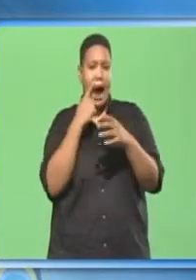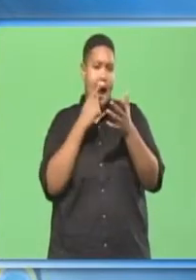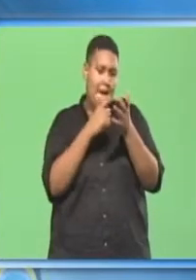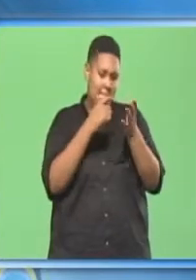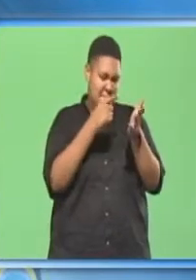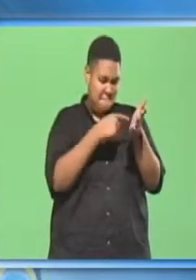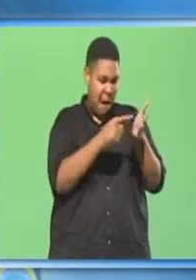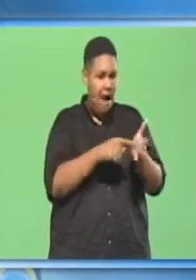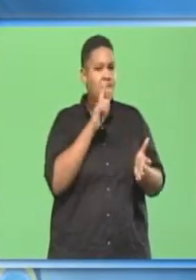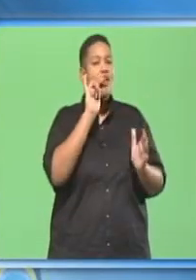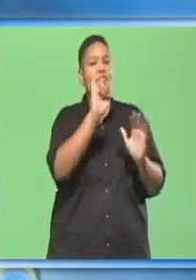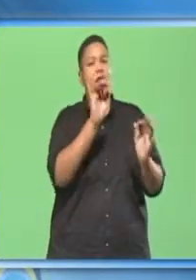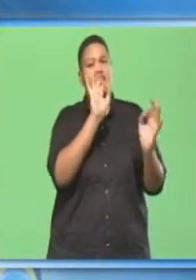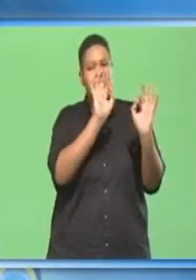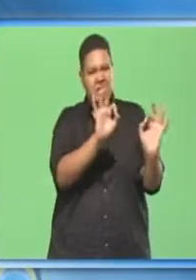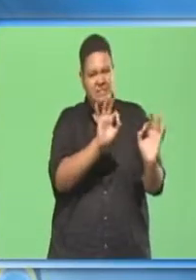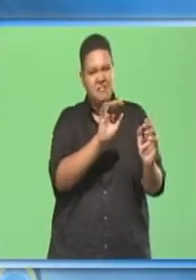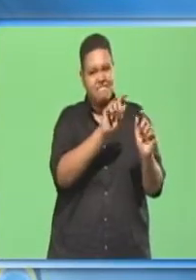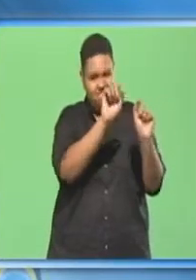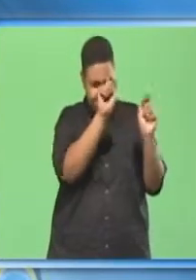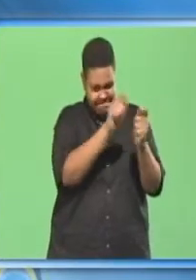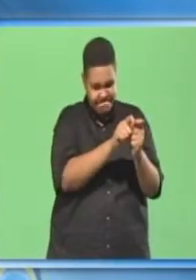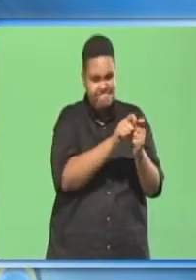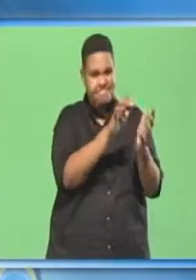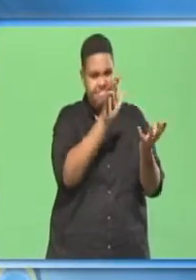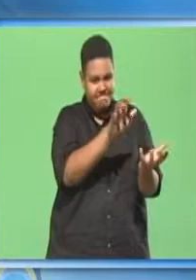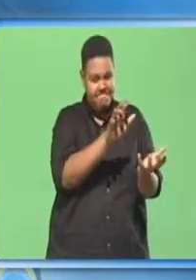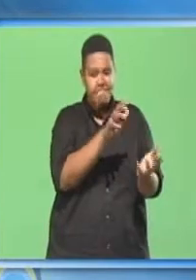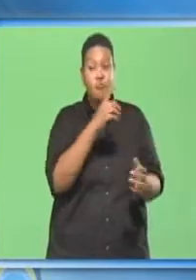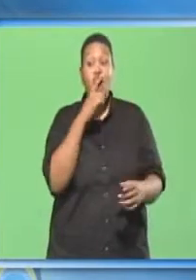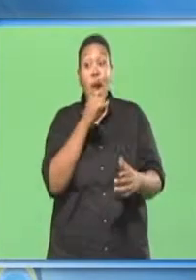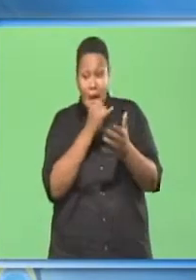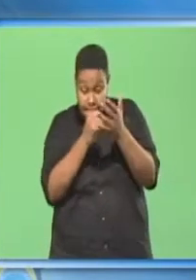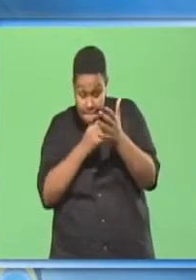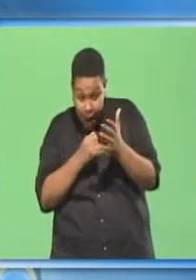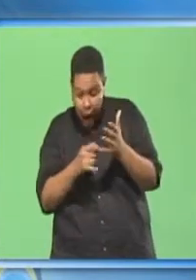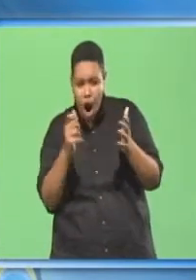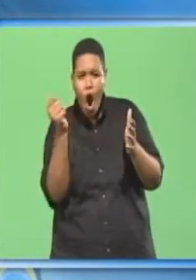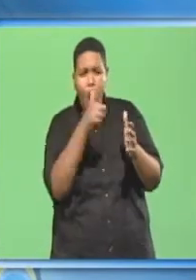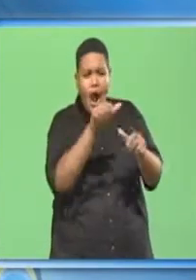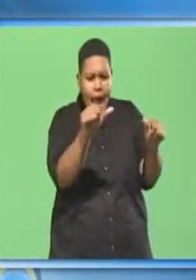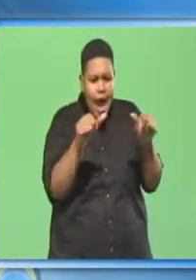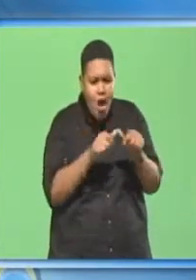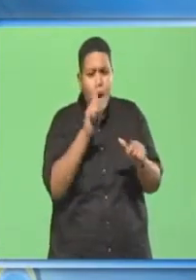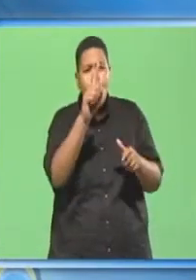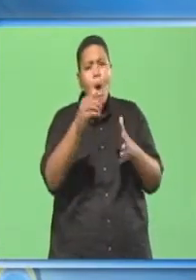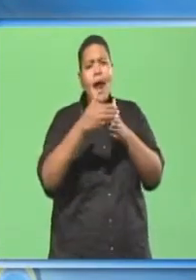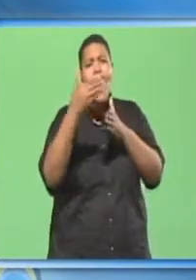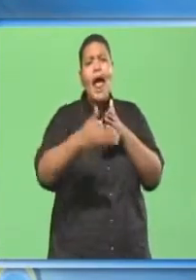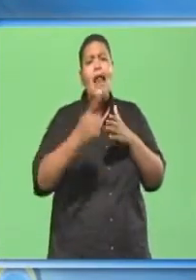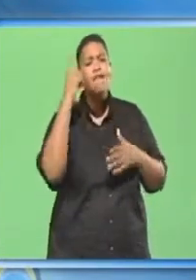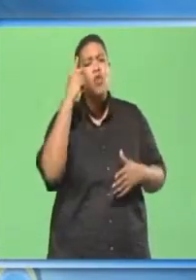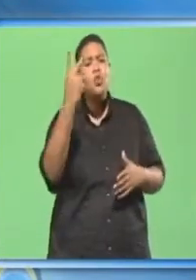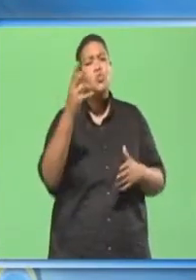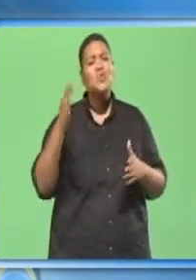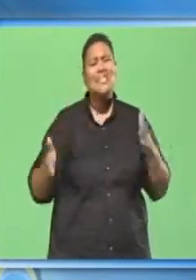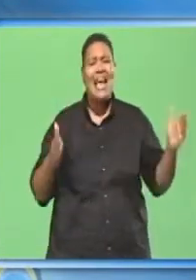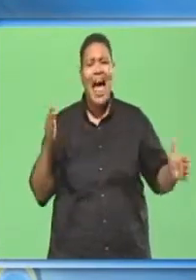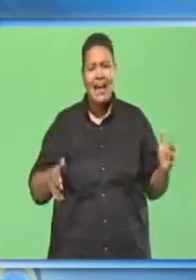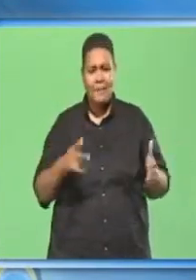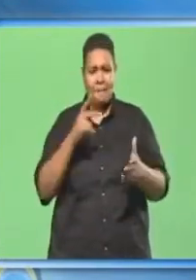that dimension. Use the marking gauge to mark all around on one end of the 2 side